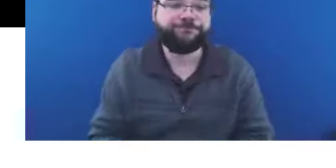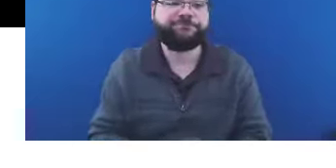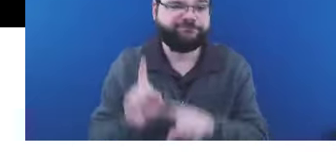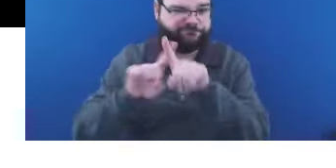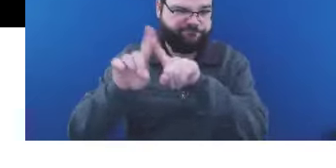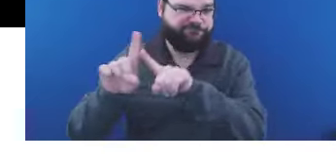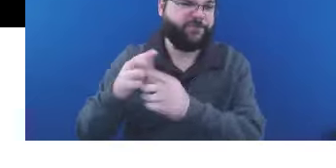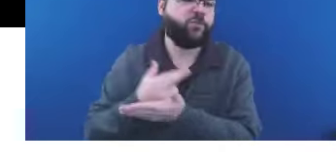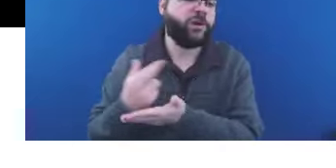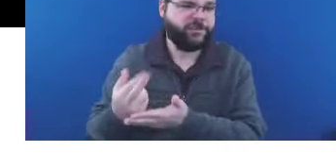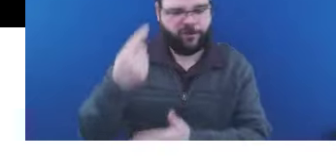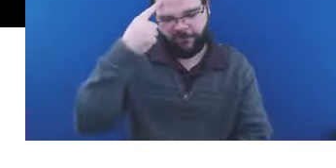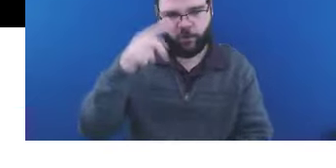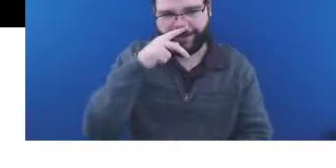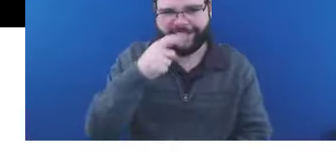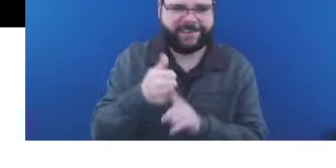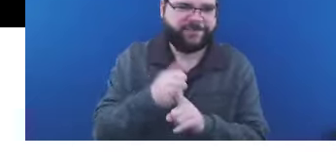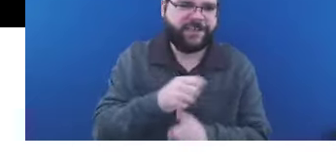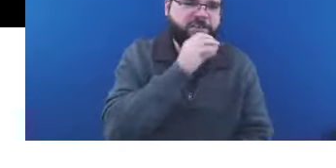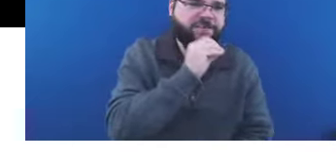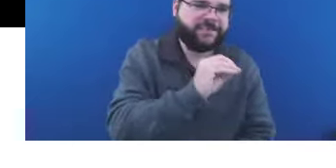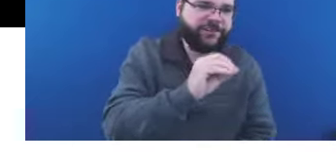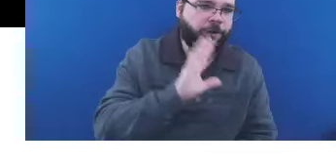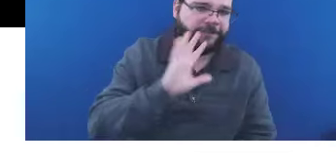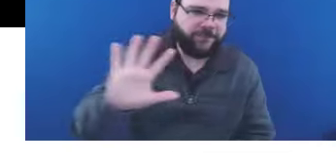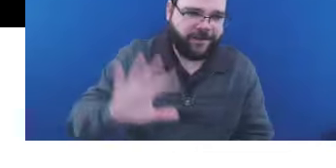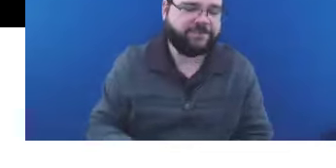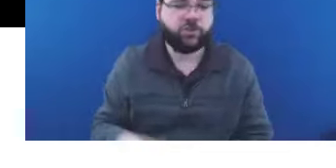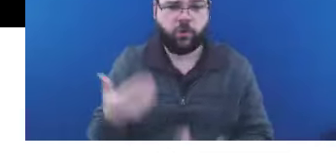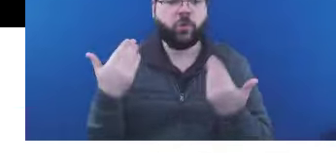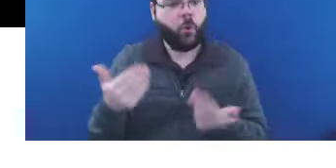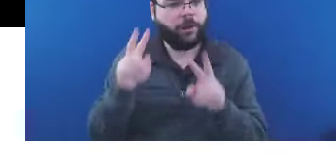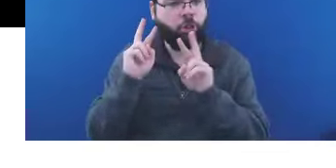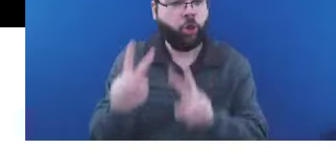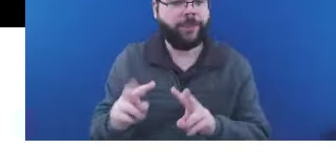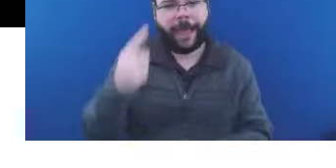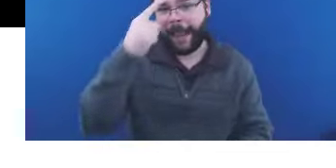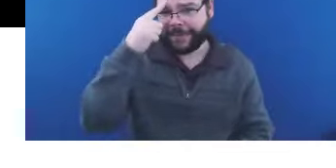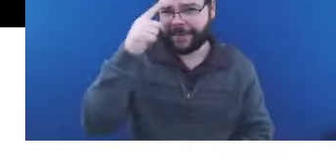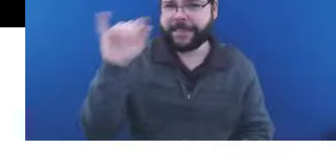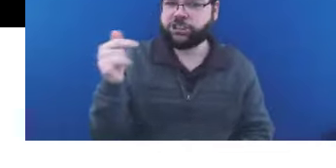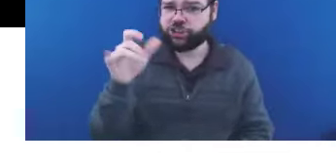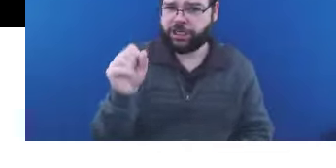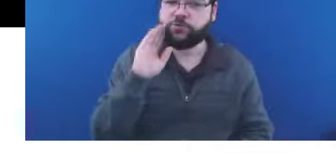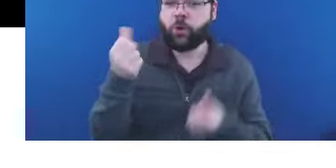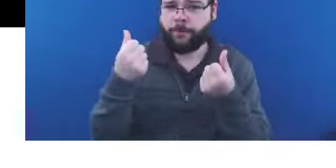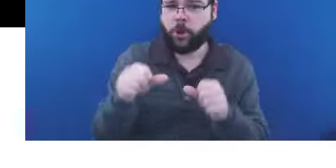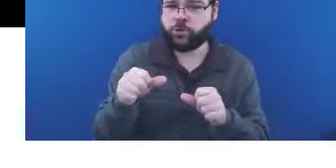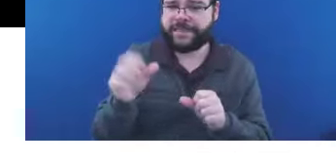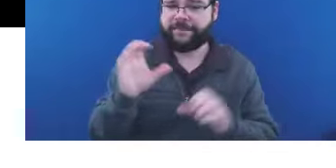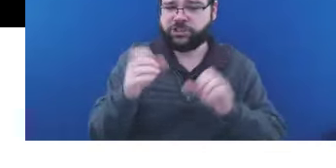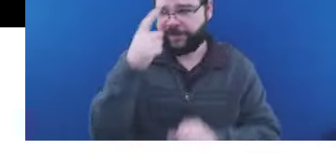resources for children 0 to 5. So please check that out. I think James is also going to put that in the chat for